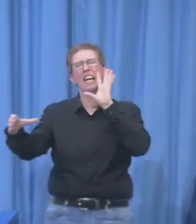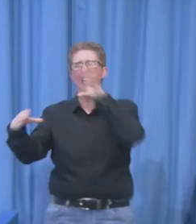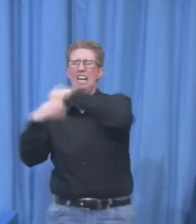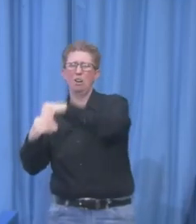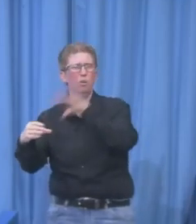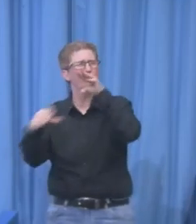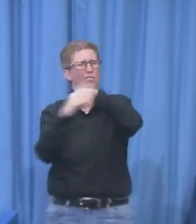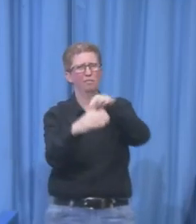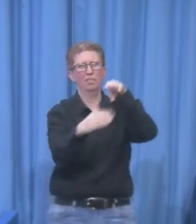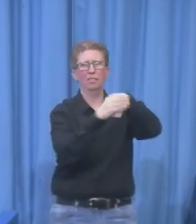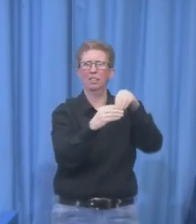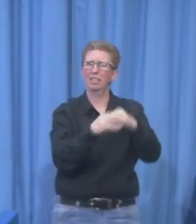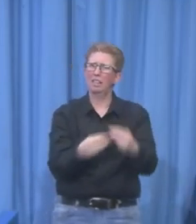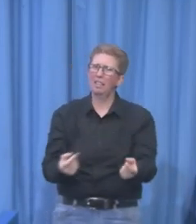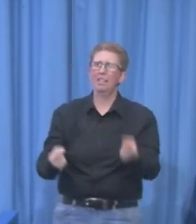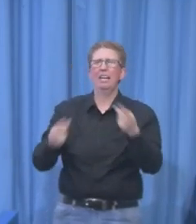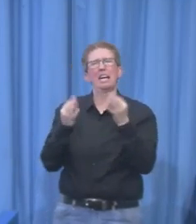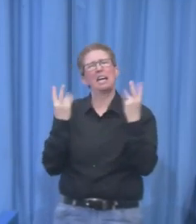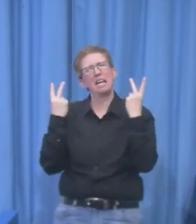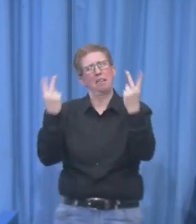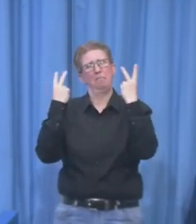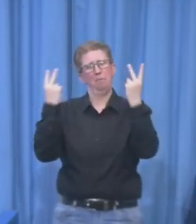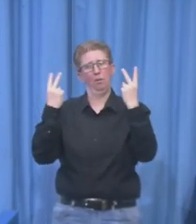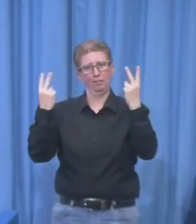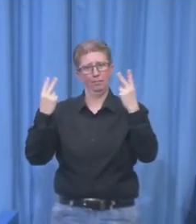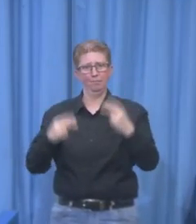Israel, you can see that